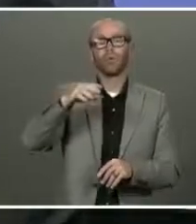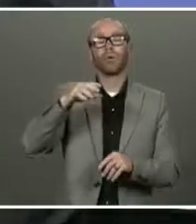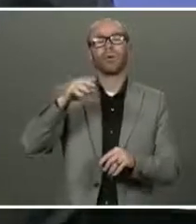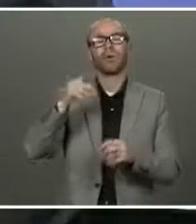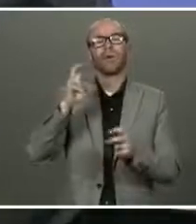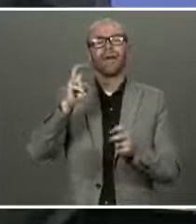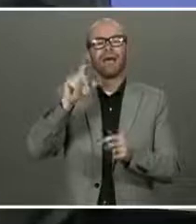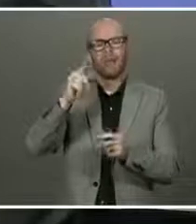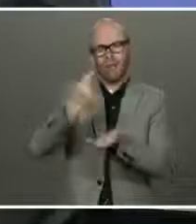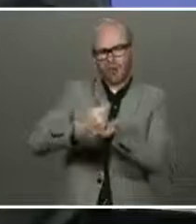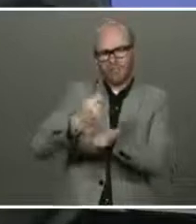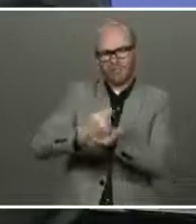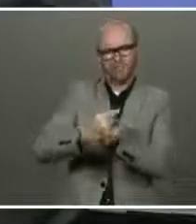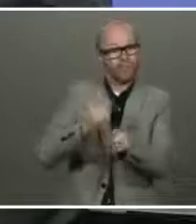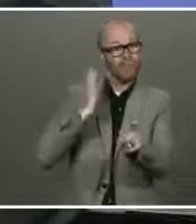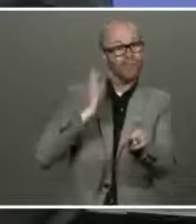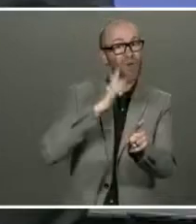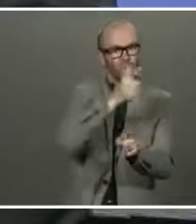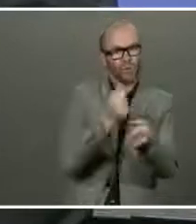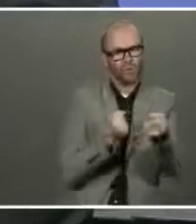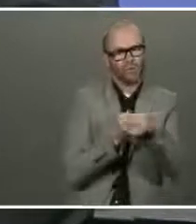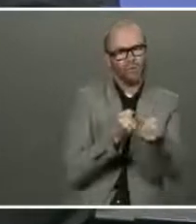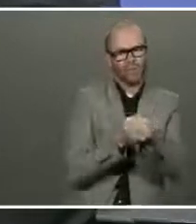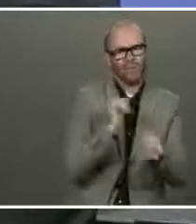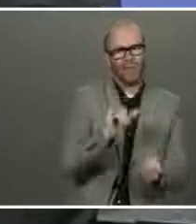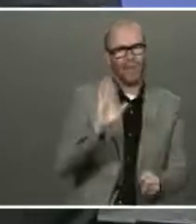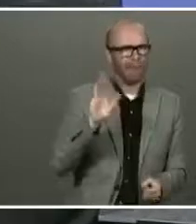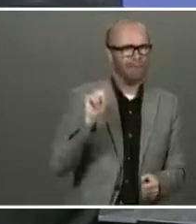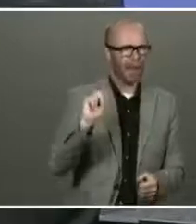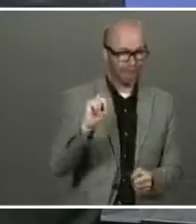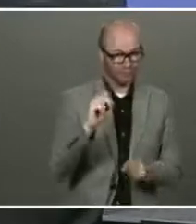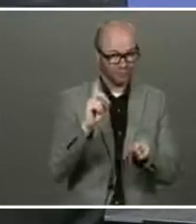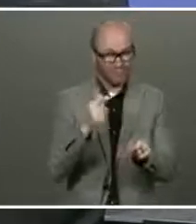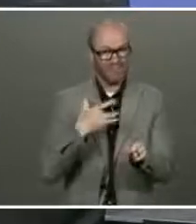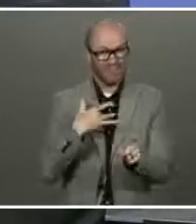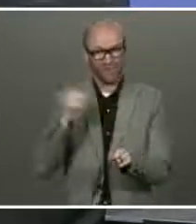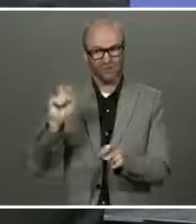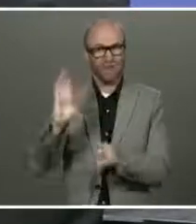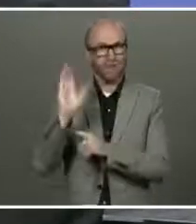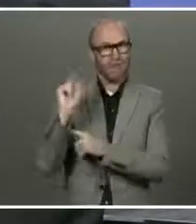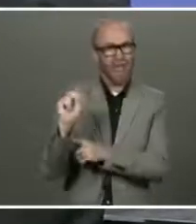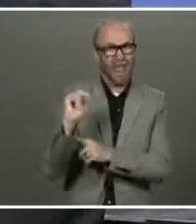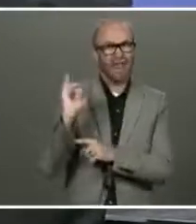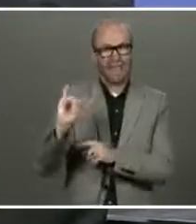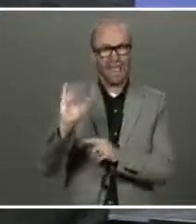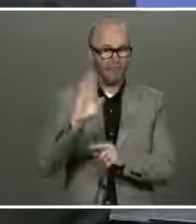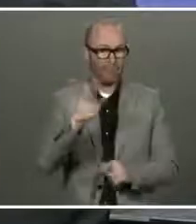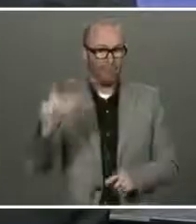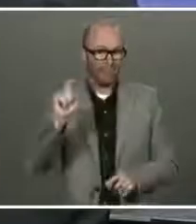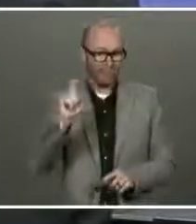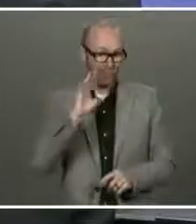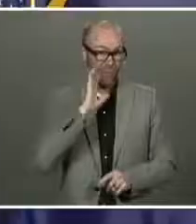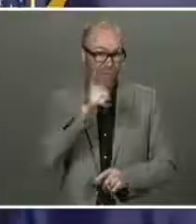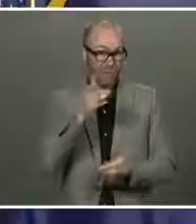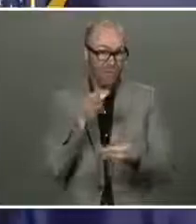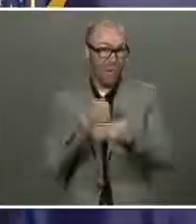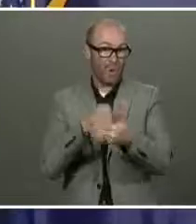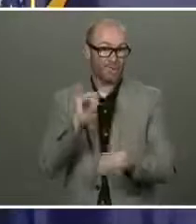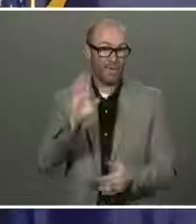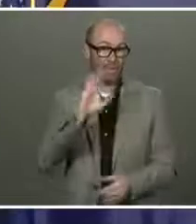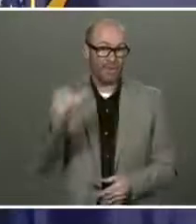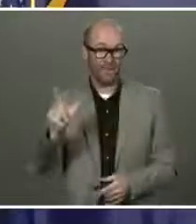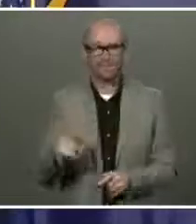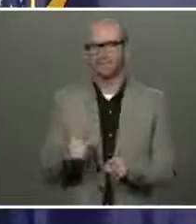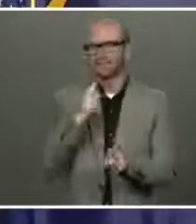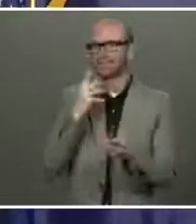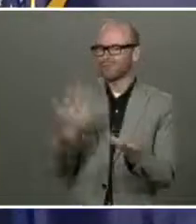the ban when you were lieutenant governor. Your thoughts on whether they go this route, if they'll go this route, whether you'll oppose it? Yeah, well, I don't know what's